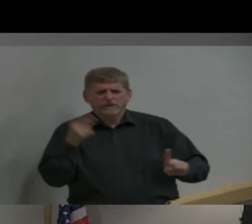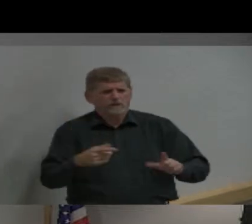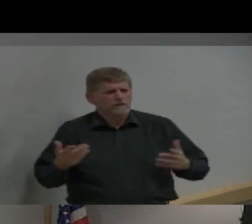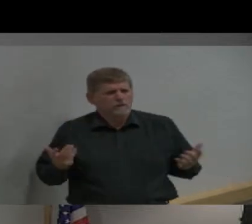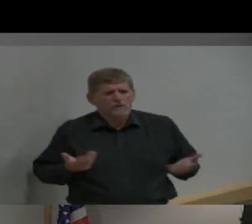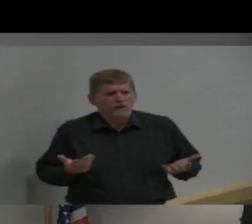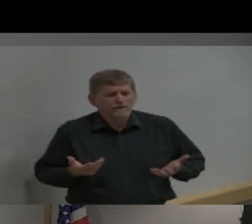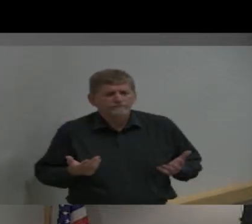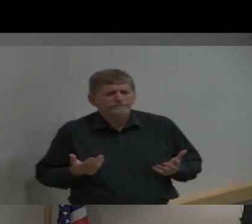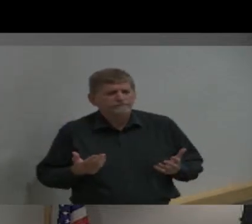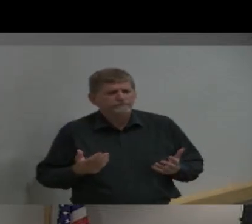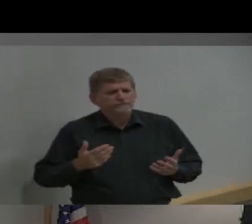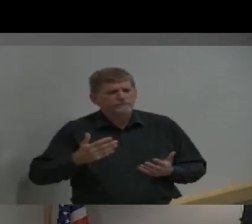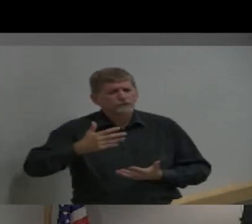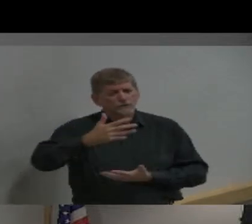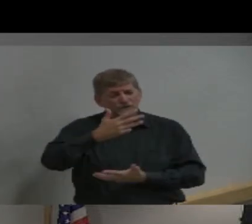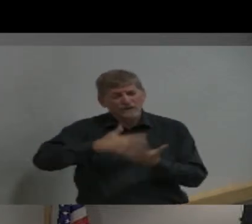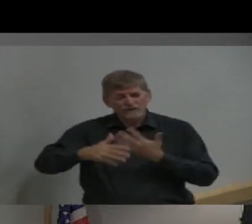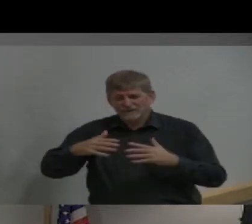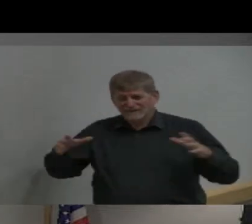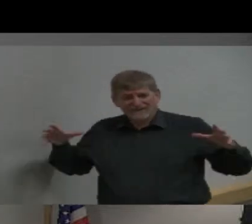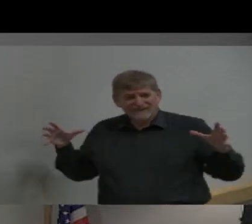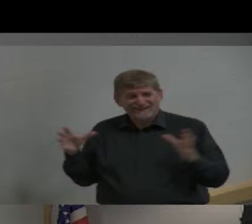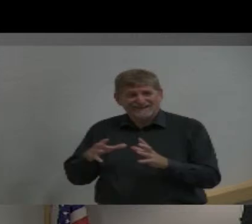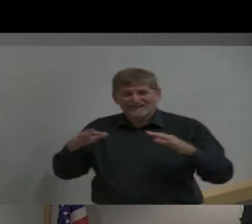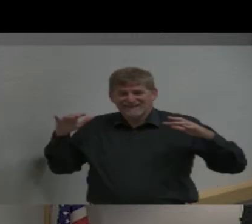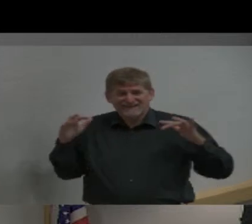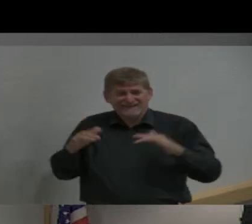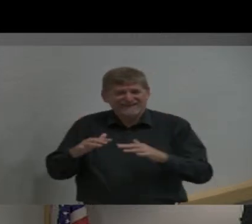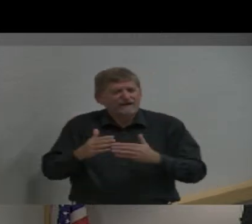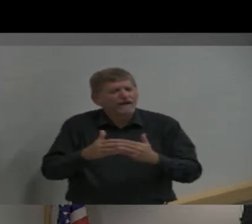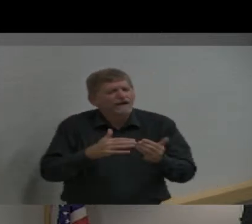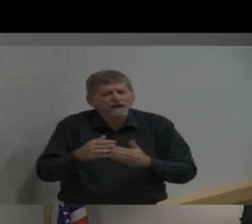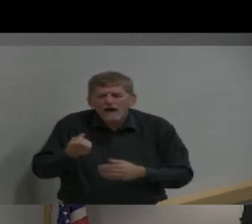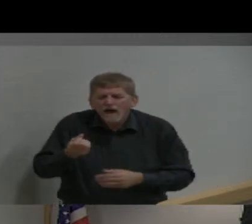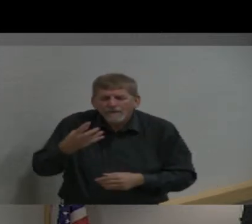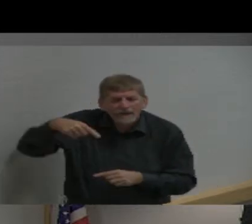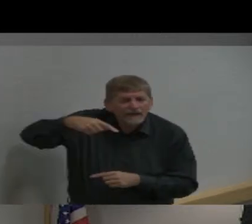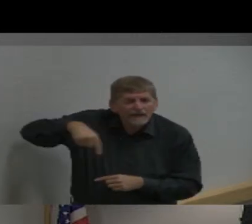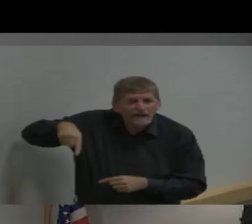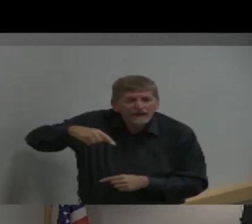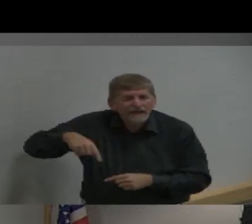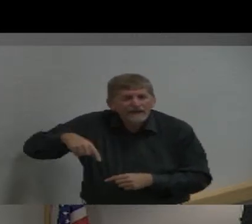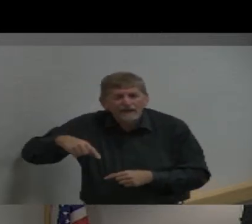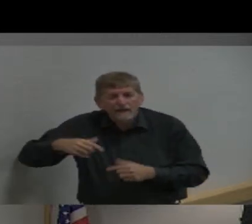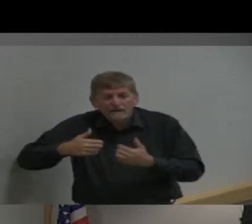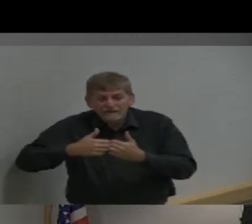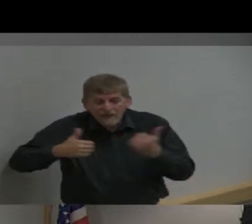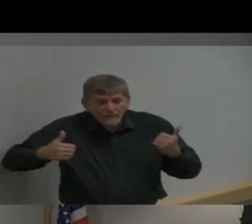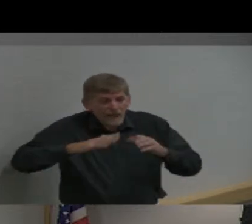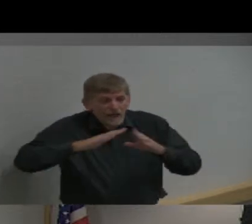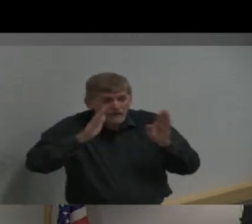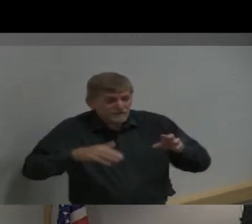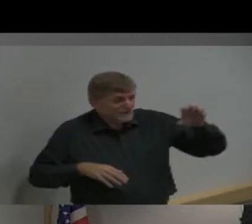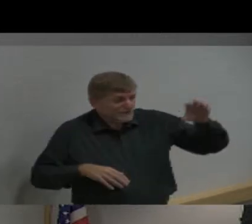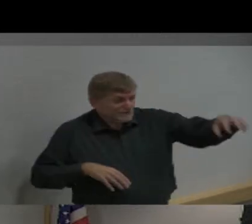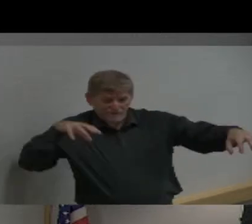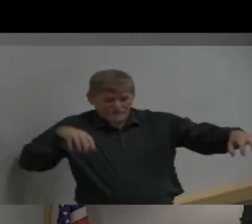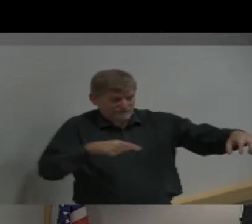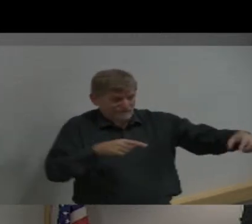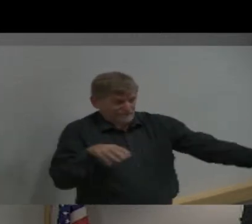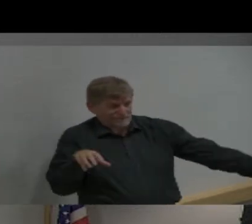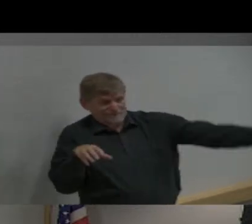social gatherings of any size involving people from separate households do carry a risk with them. And so that would include